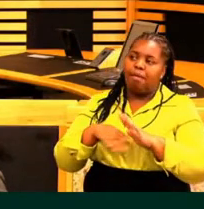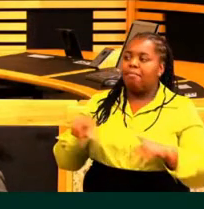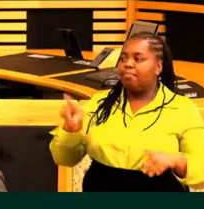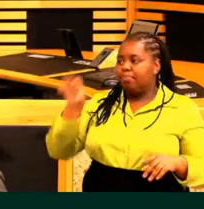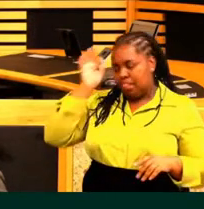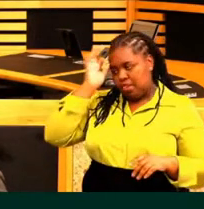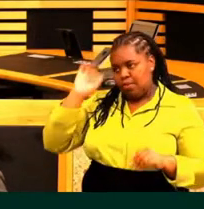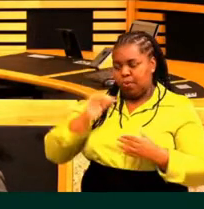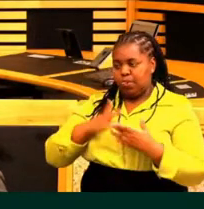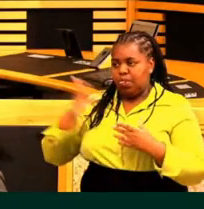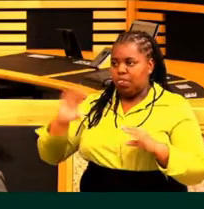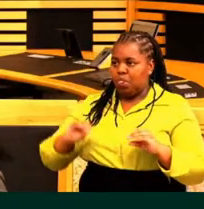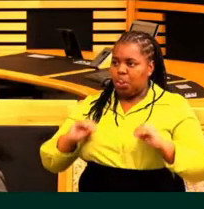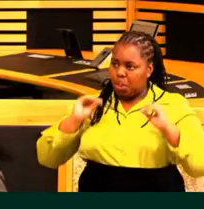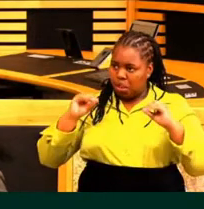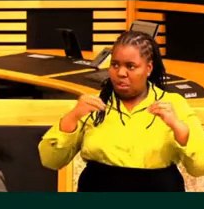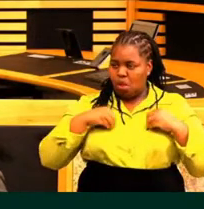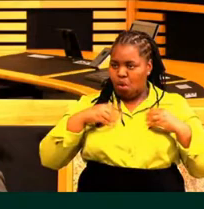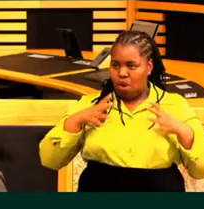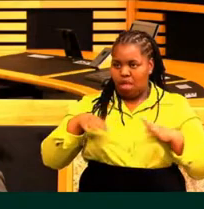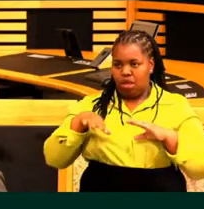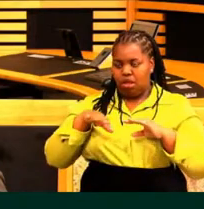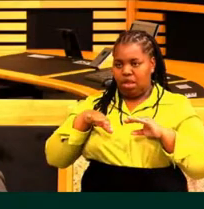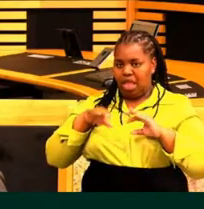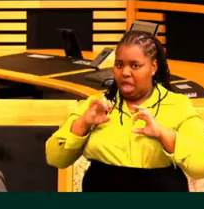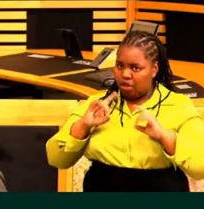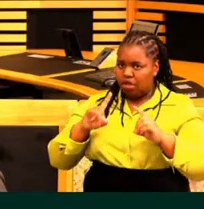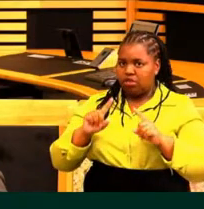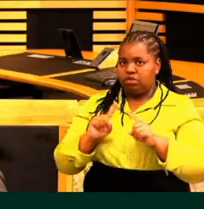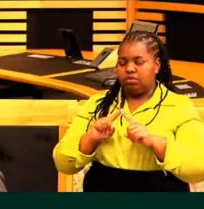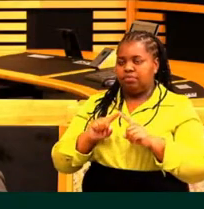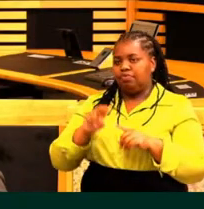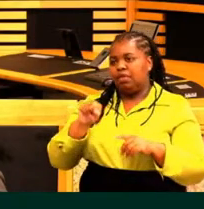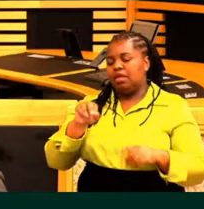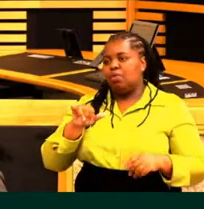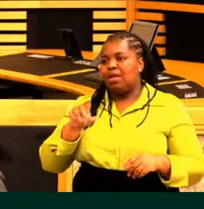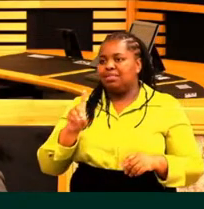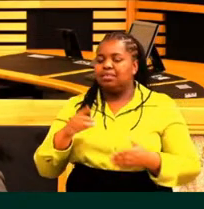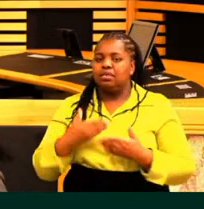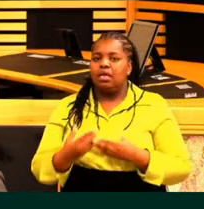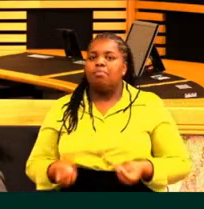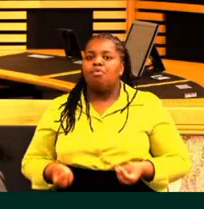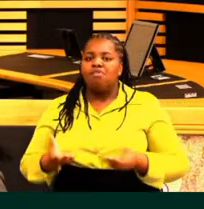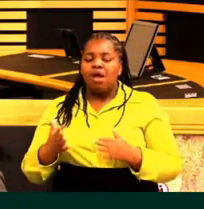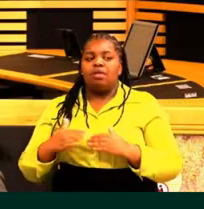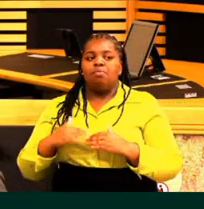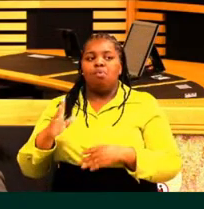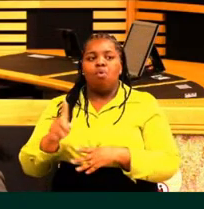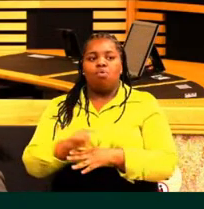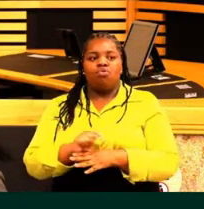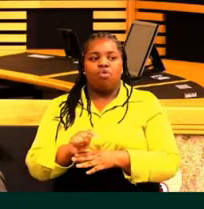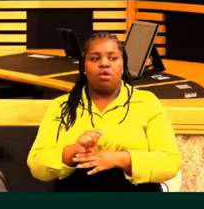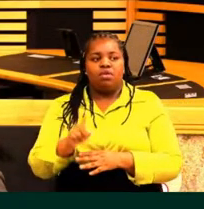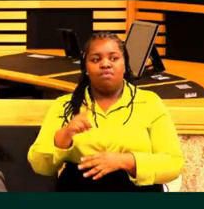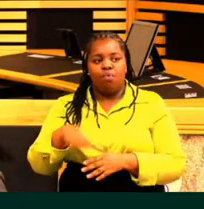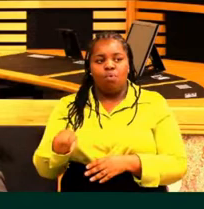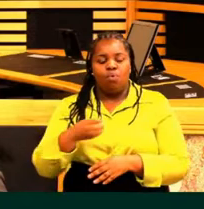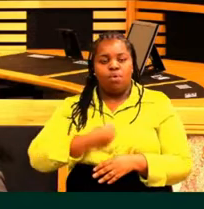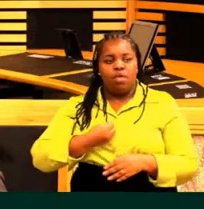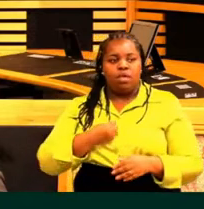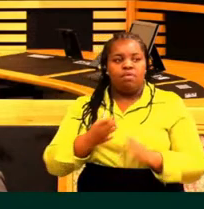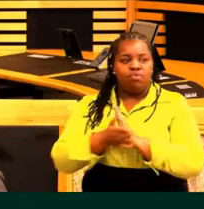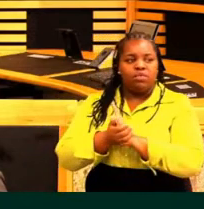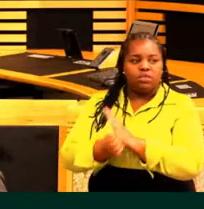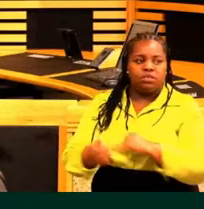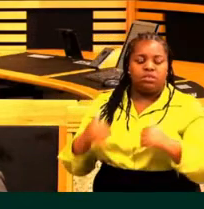should promote entrepreneurship education and the nyda can provide more training to equip young people with the skills